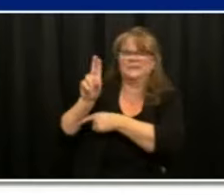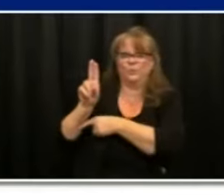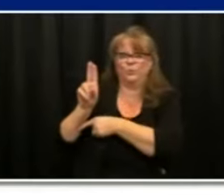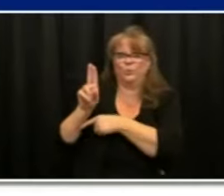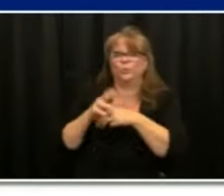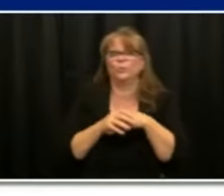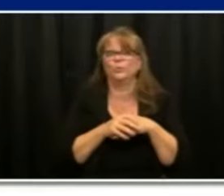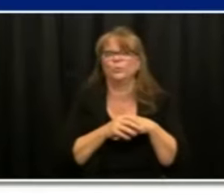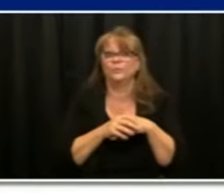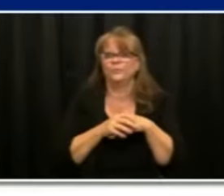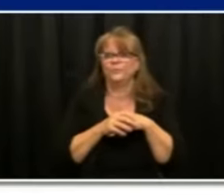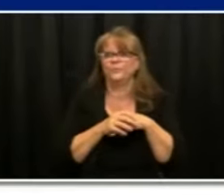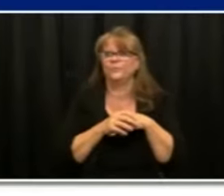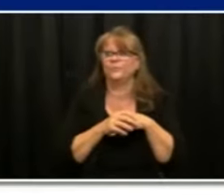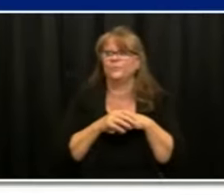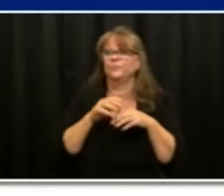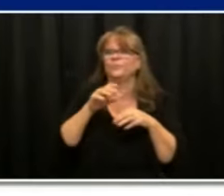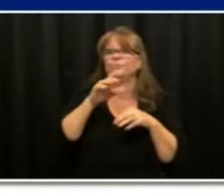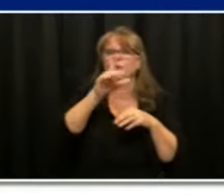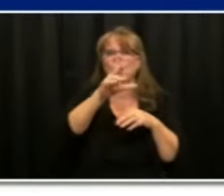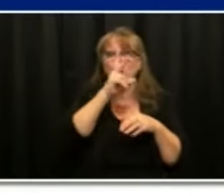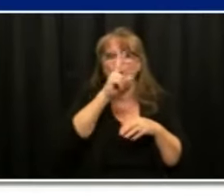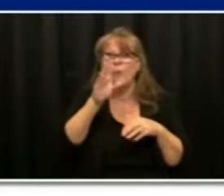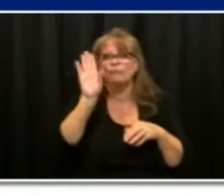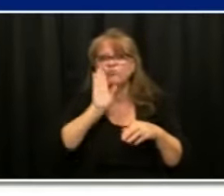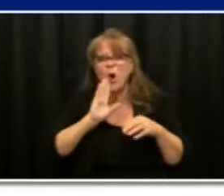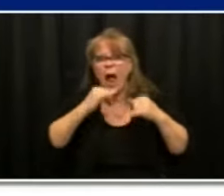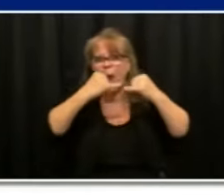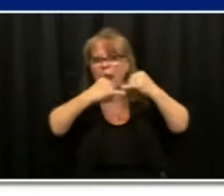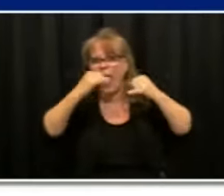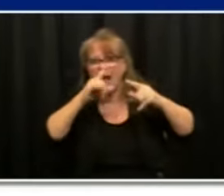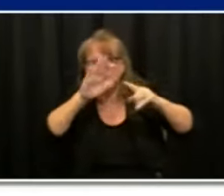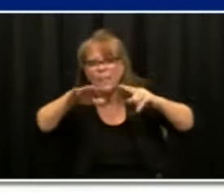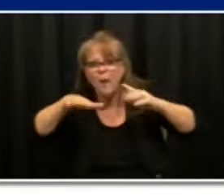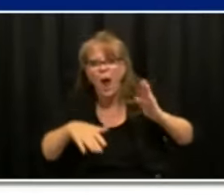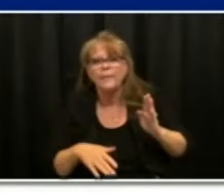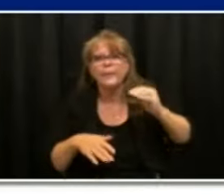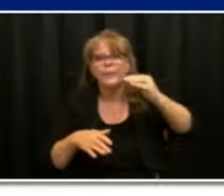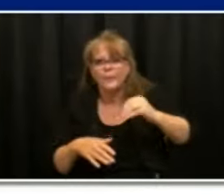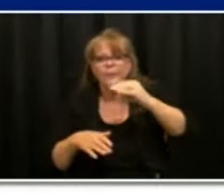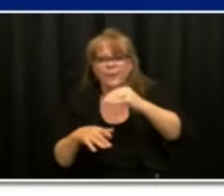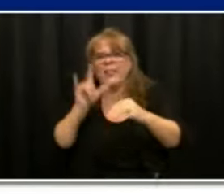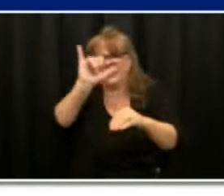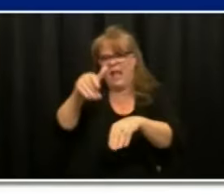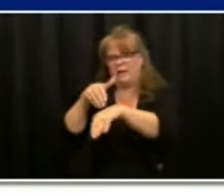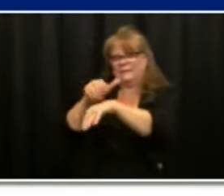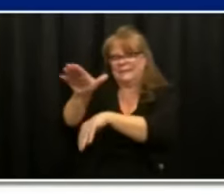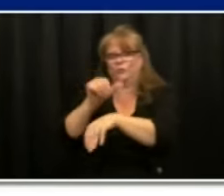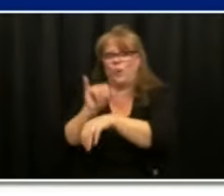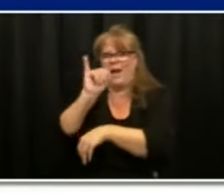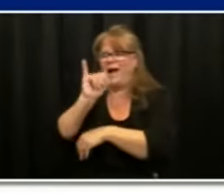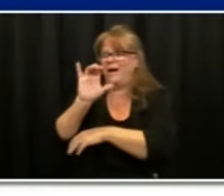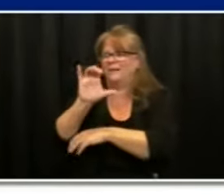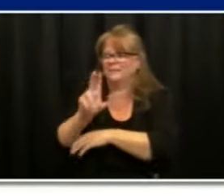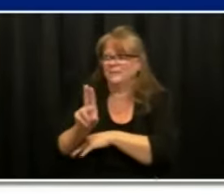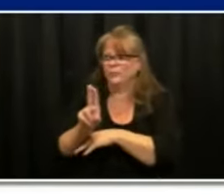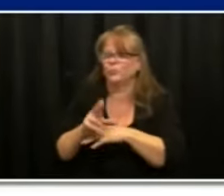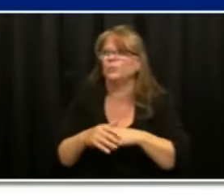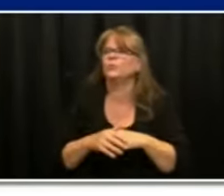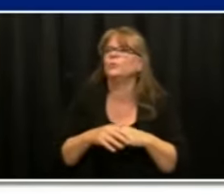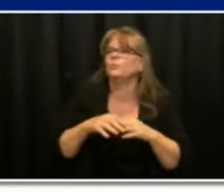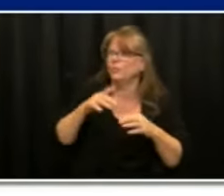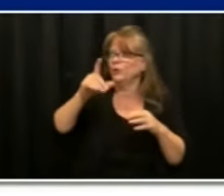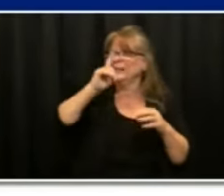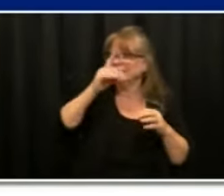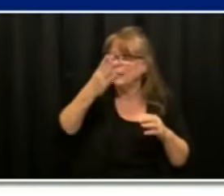ICU admissions in Colorado, including the spring wave. The diverging multicolored lines show you the different projected ICU